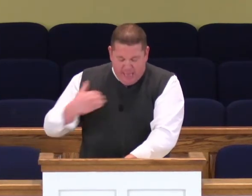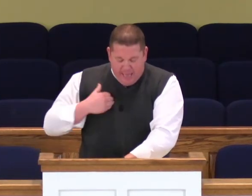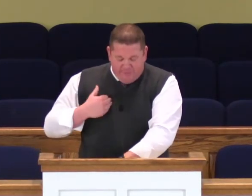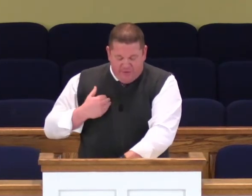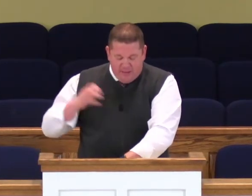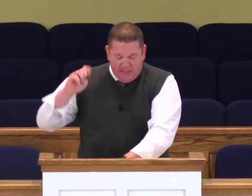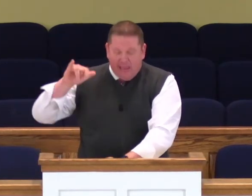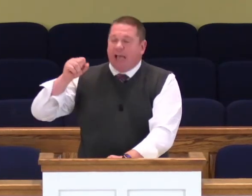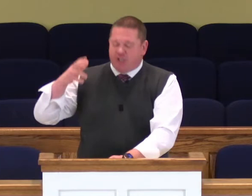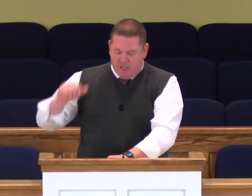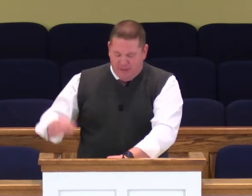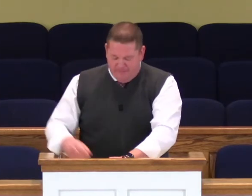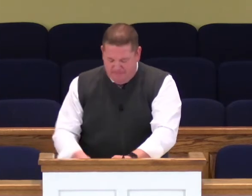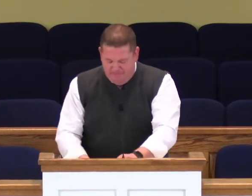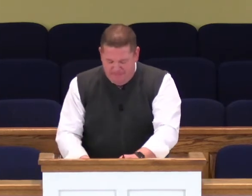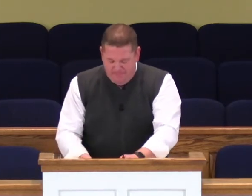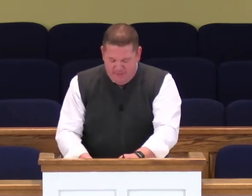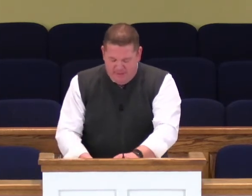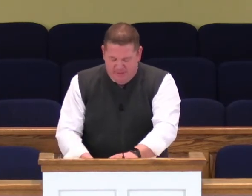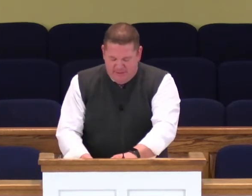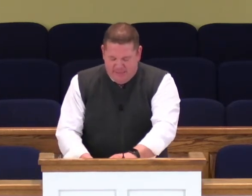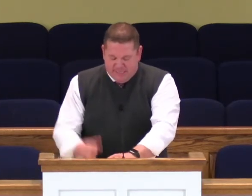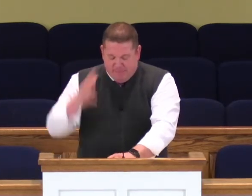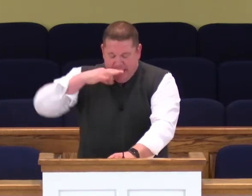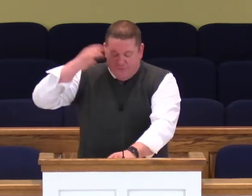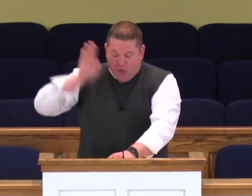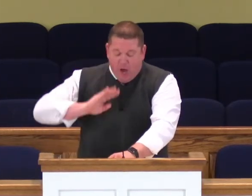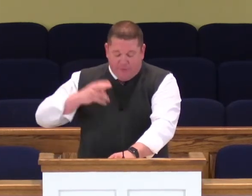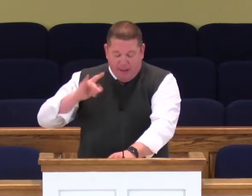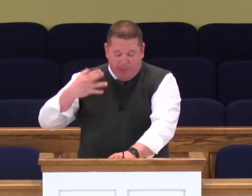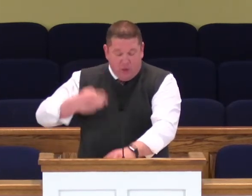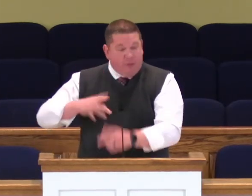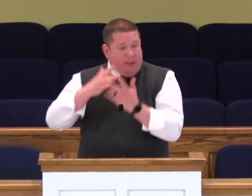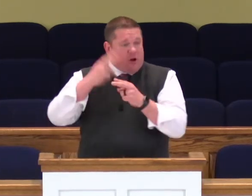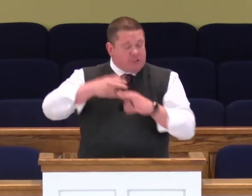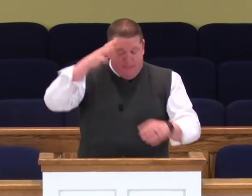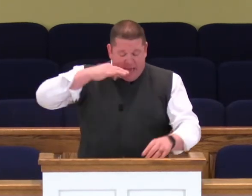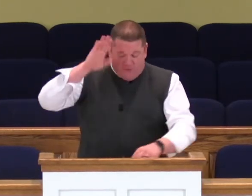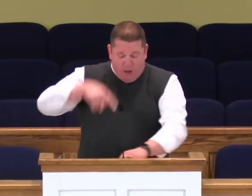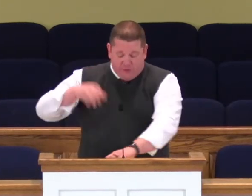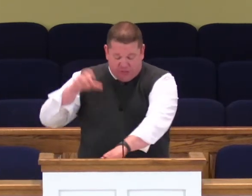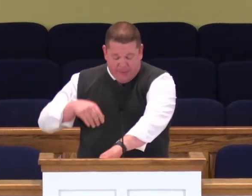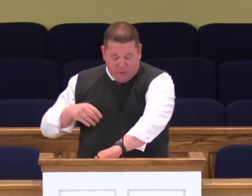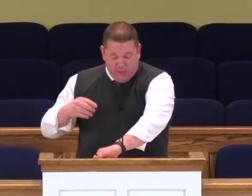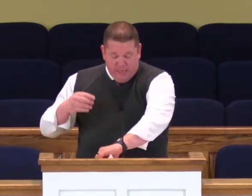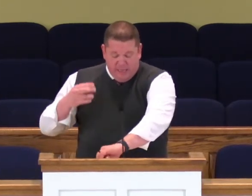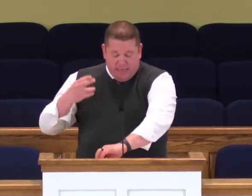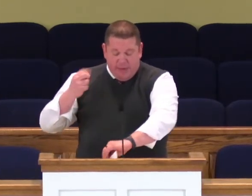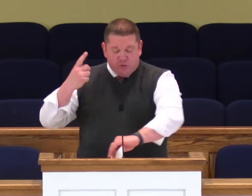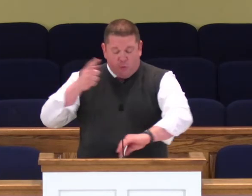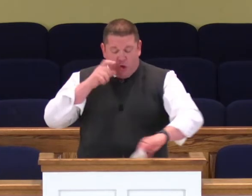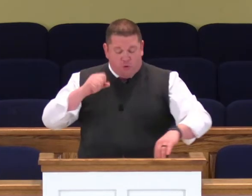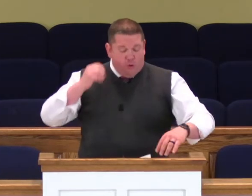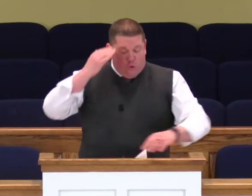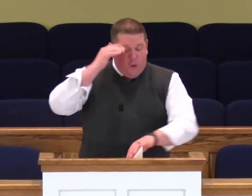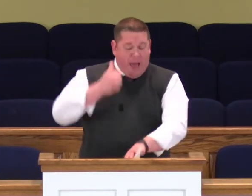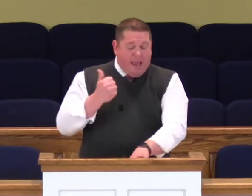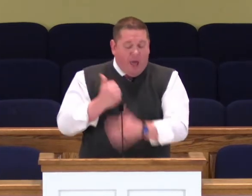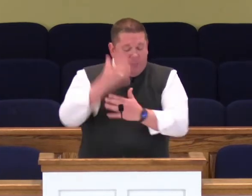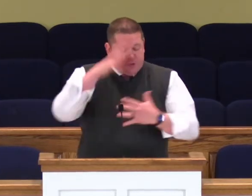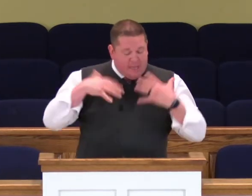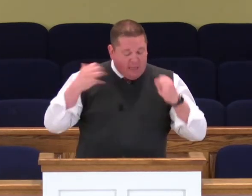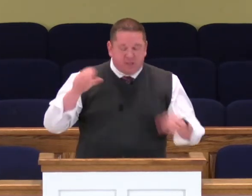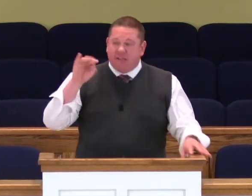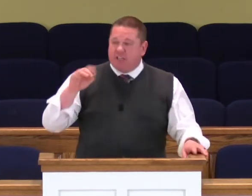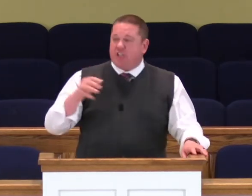You have Elisha. He's a man of God, the Bible calls. The Bible calls a man of God in this chapter. And he was the one who knew how to